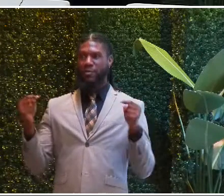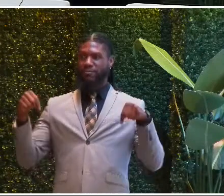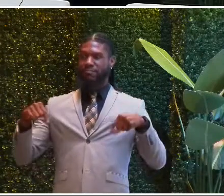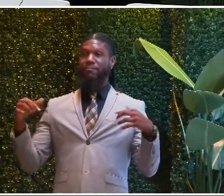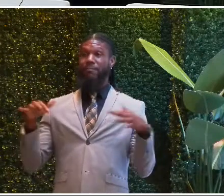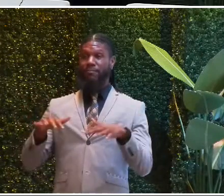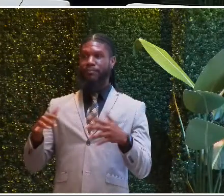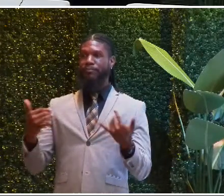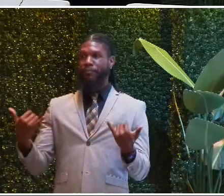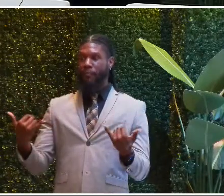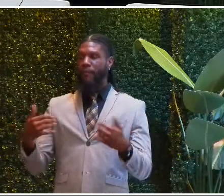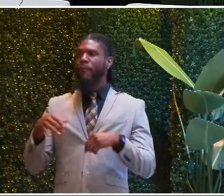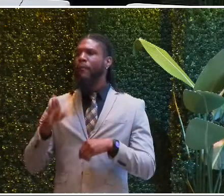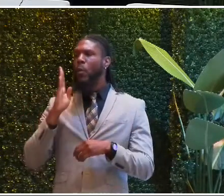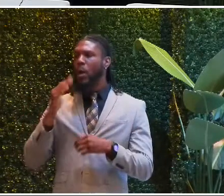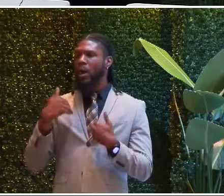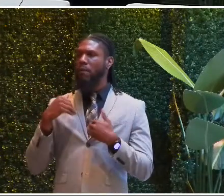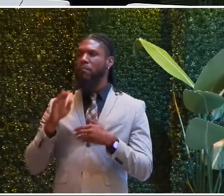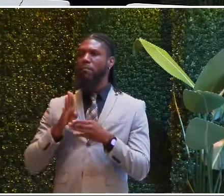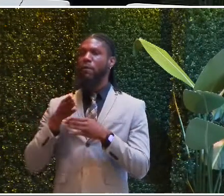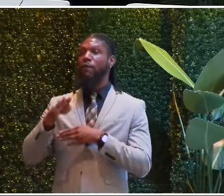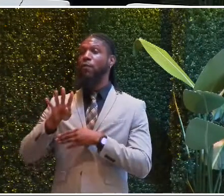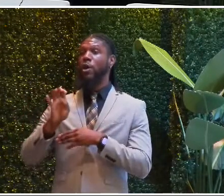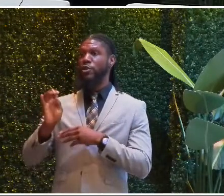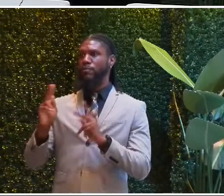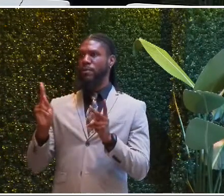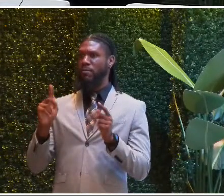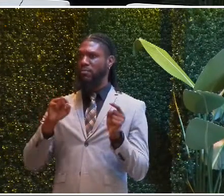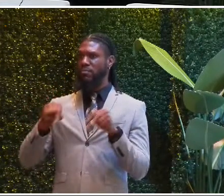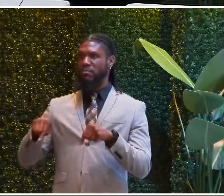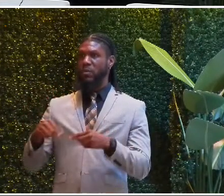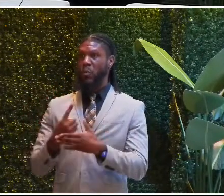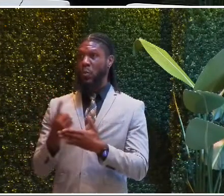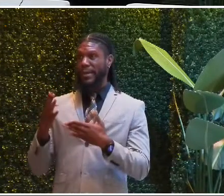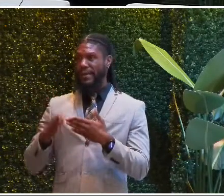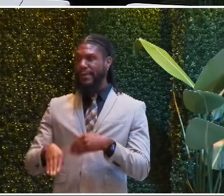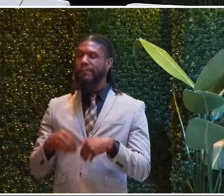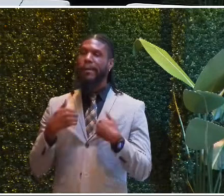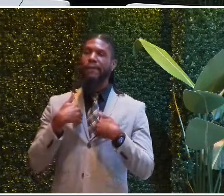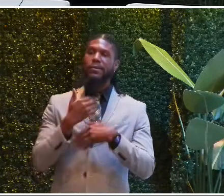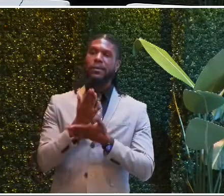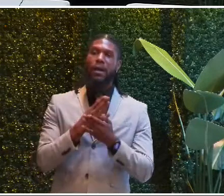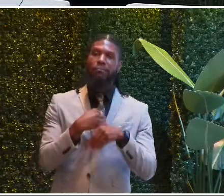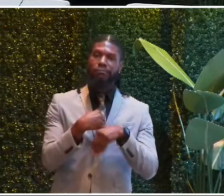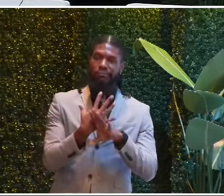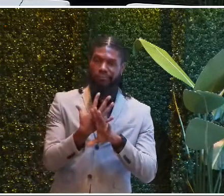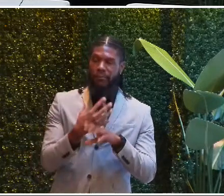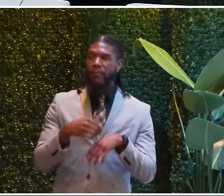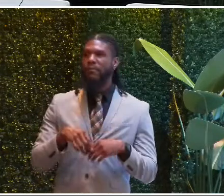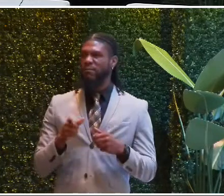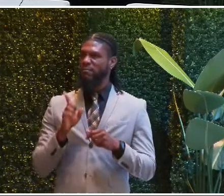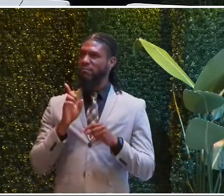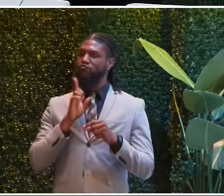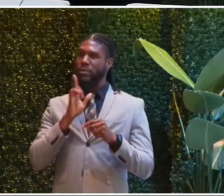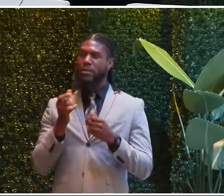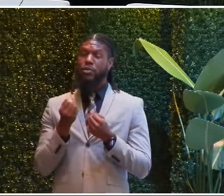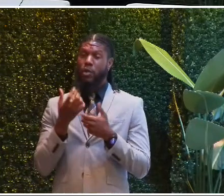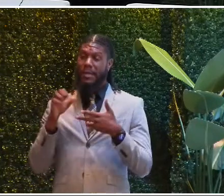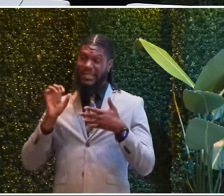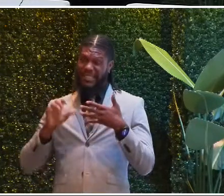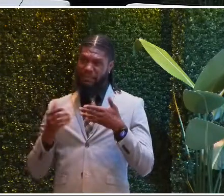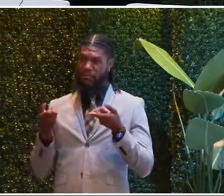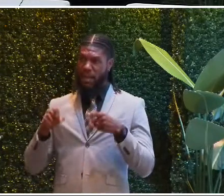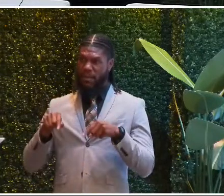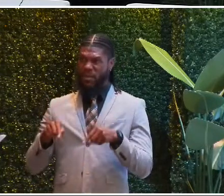you here this weekend, right? We have people that are virtually joining. We have a packed weekend. There's a member event